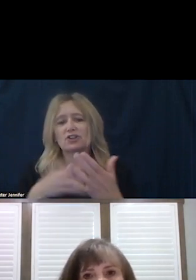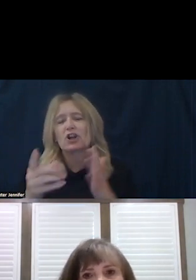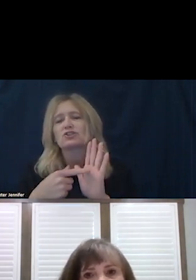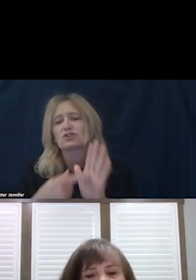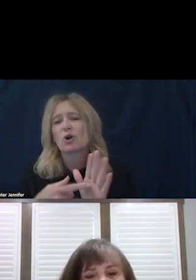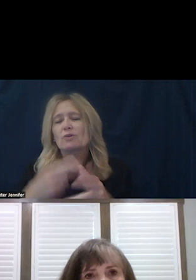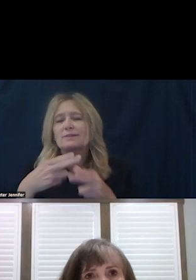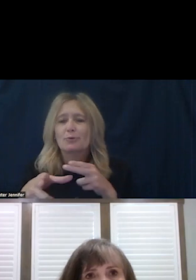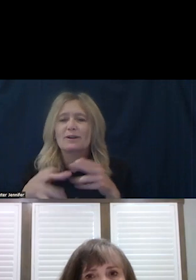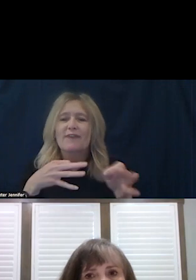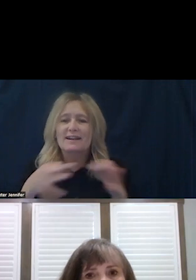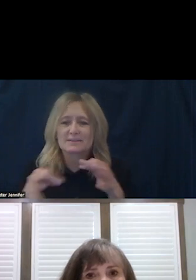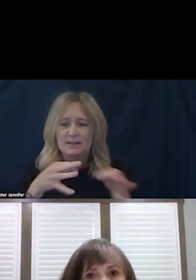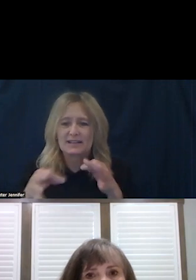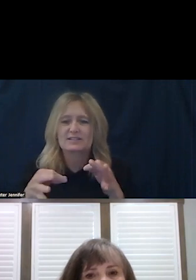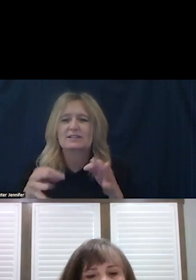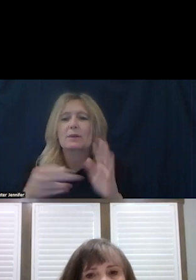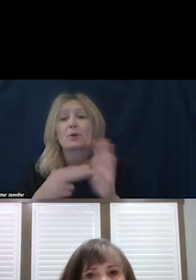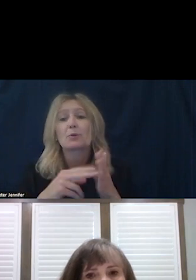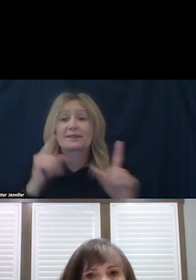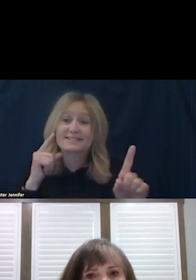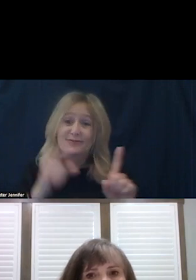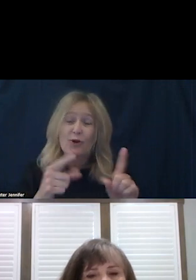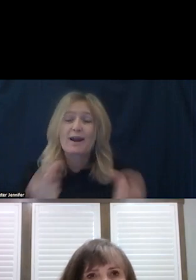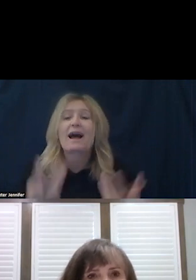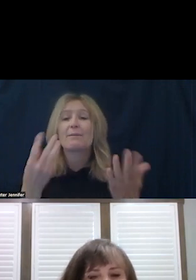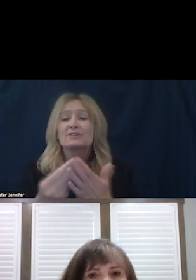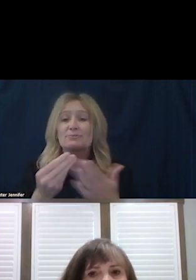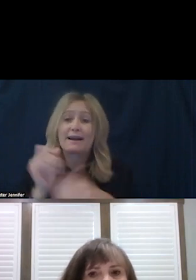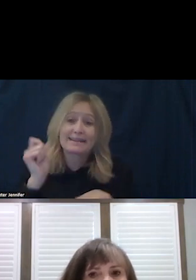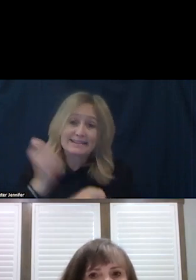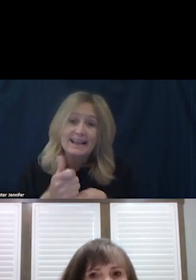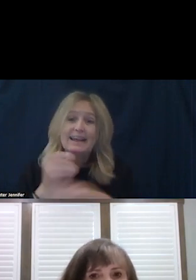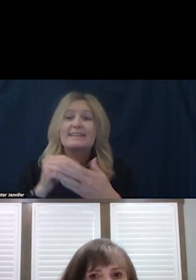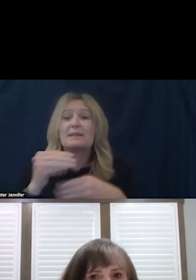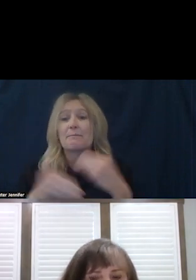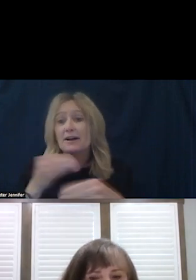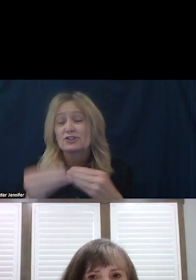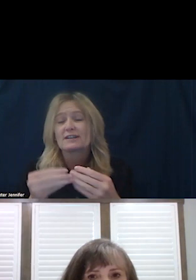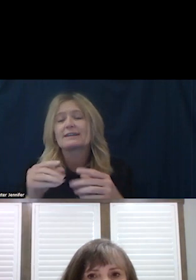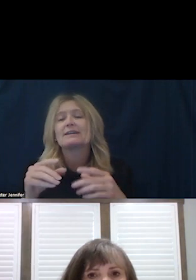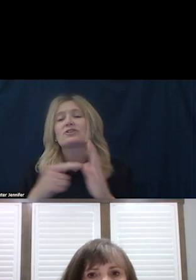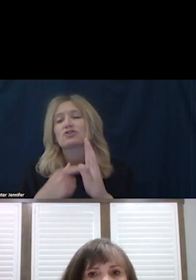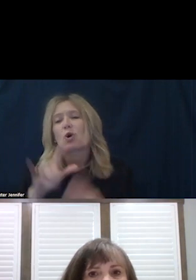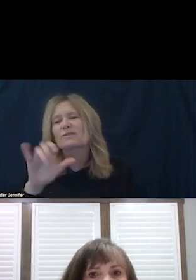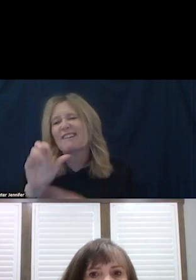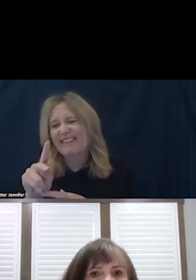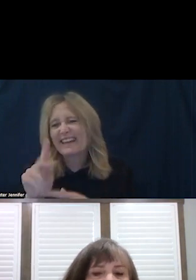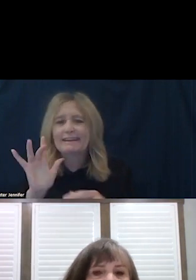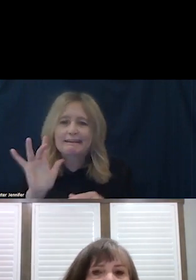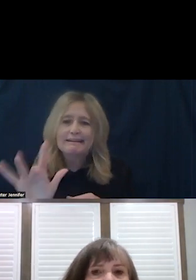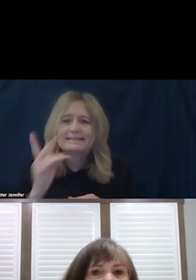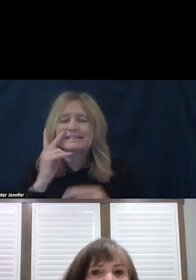brief explanation of the purpose for and the amount of the appropriation or budget, and provides a link to them so you can see the